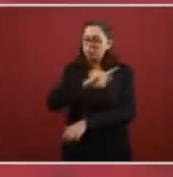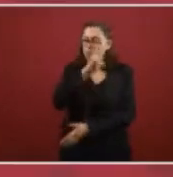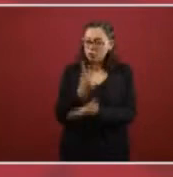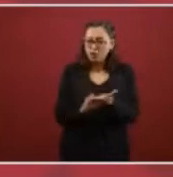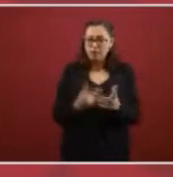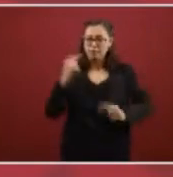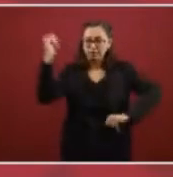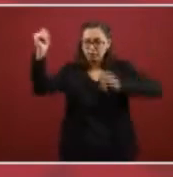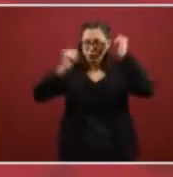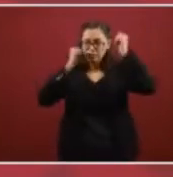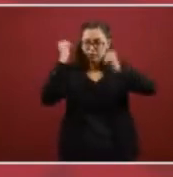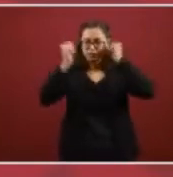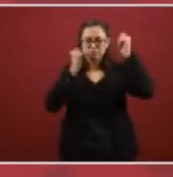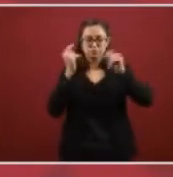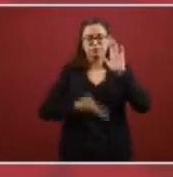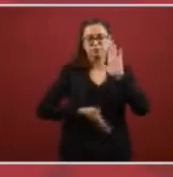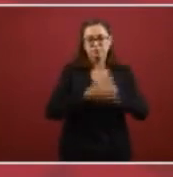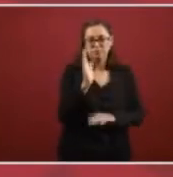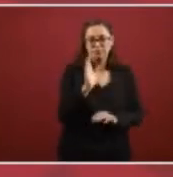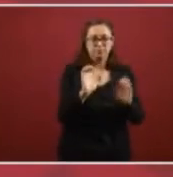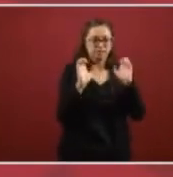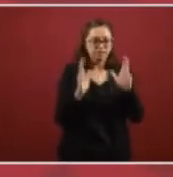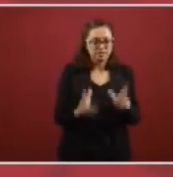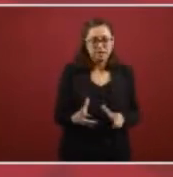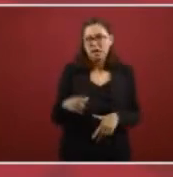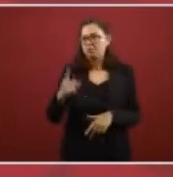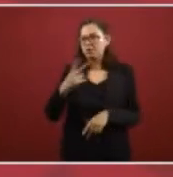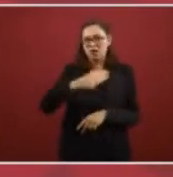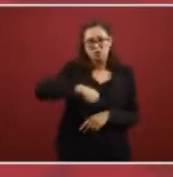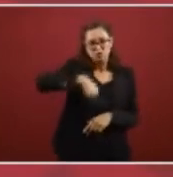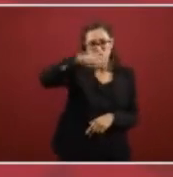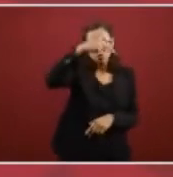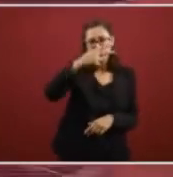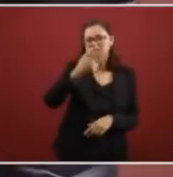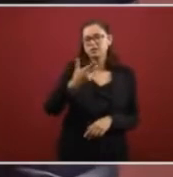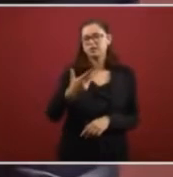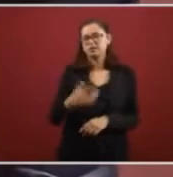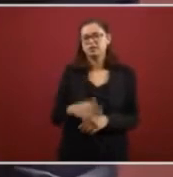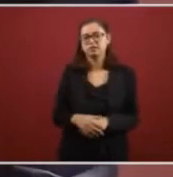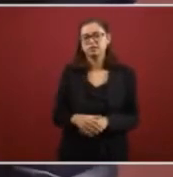that they can go to Chiapas, to North,